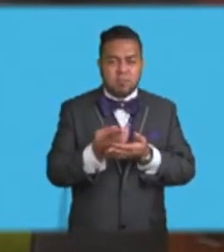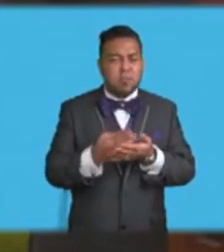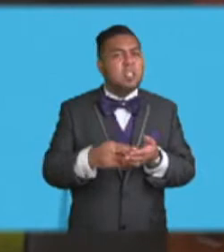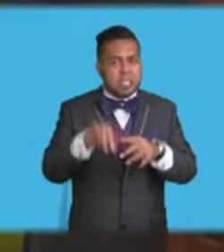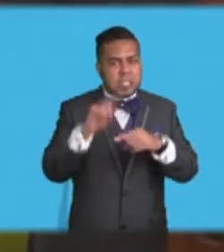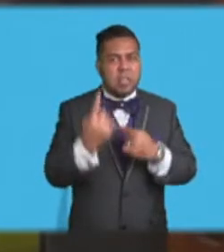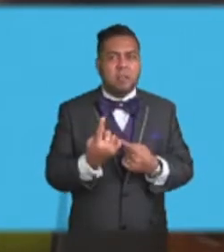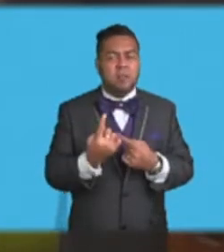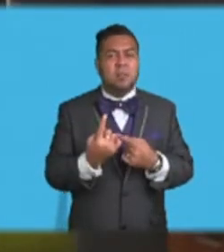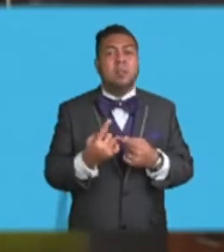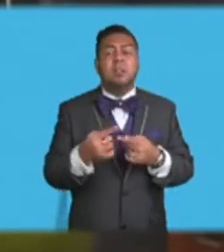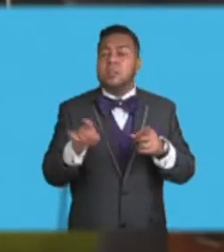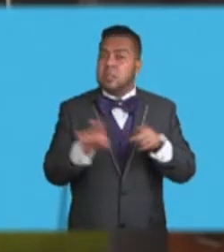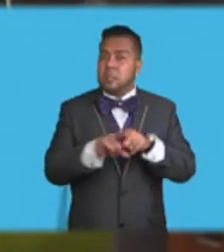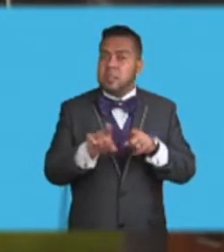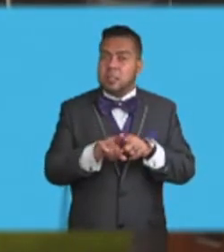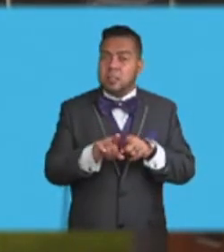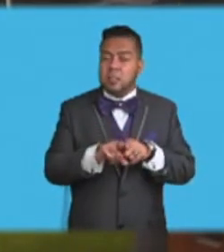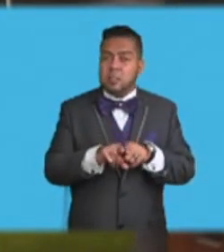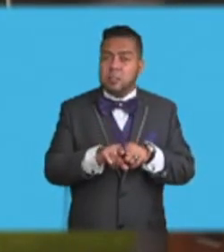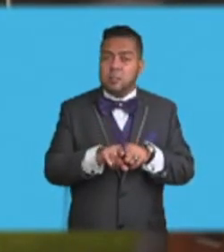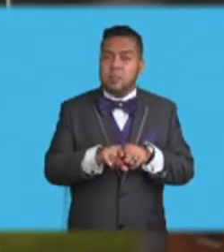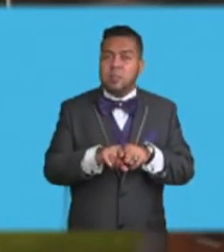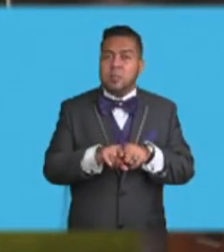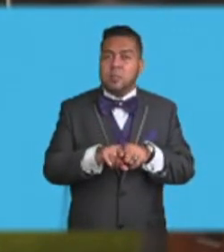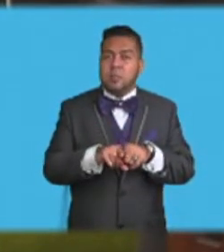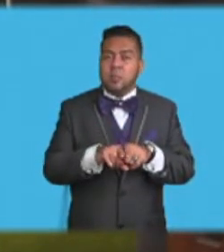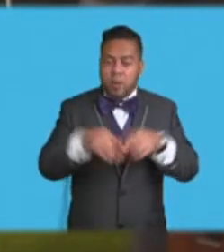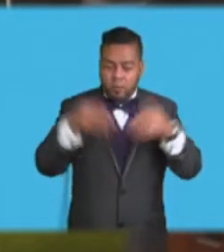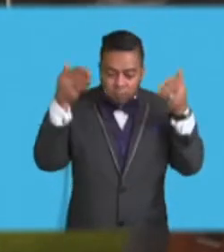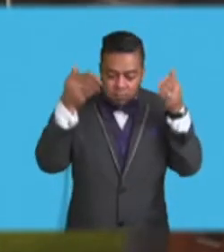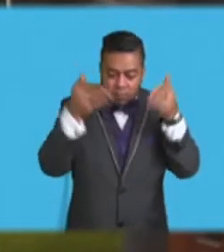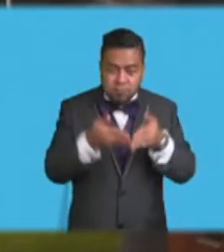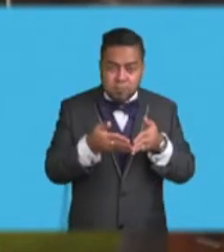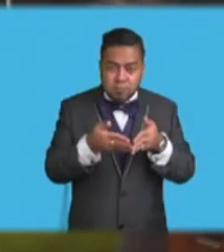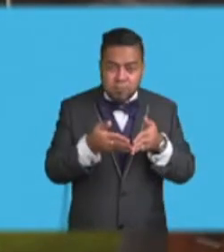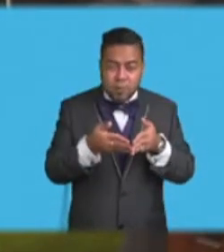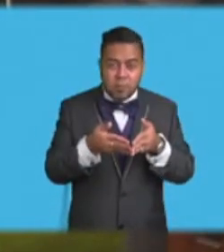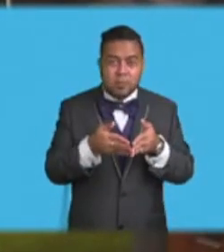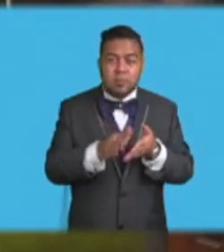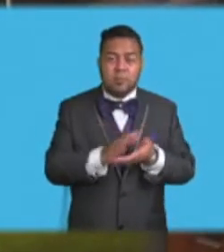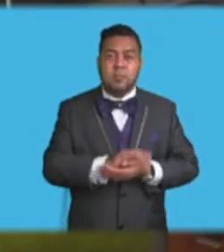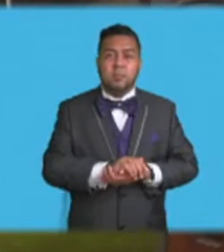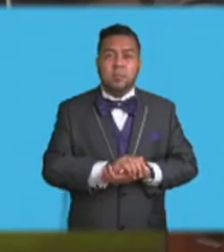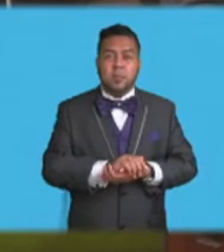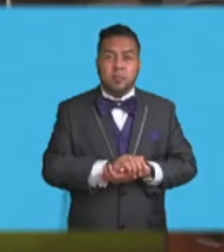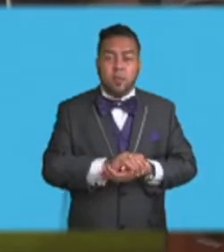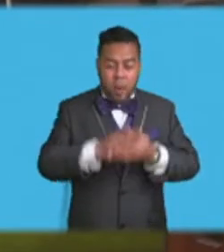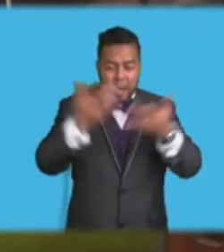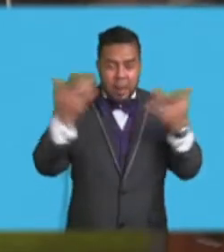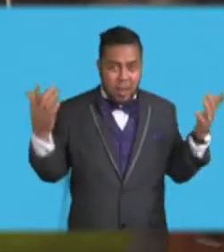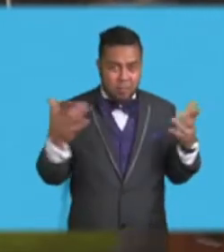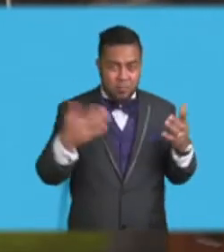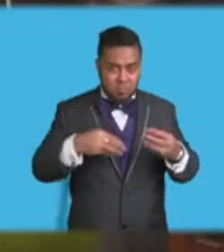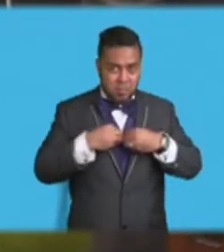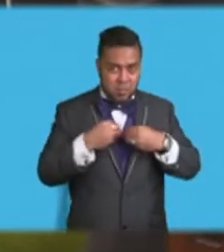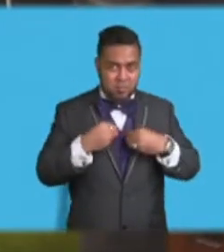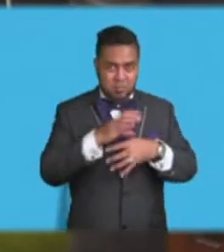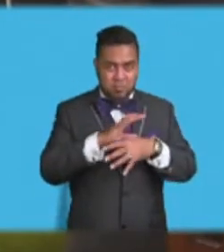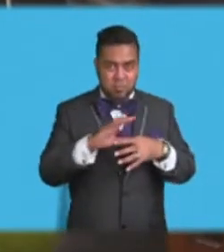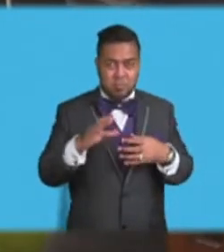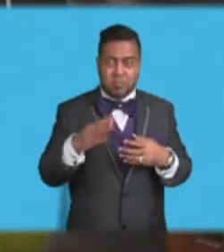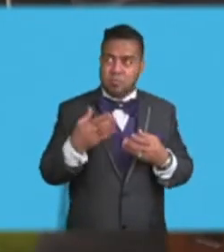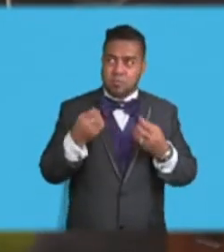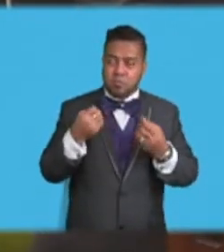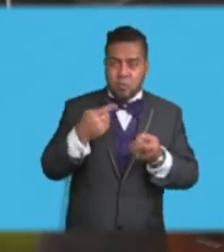downturns in specific sectors due to their concentrated loan books and significant large commercial exposures. To revamp